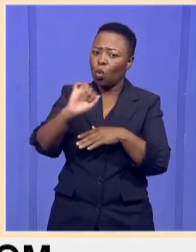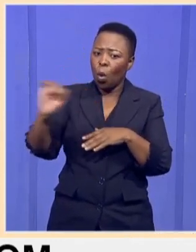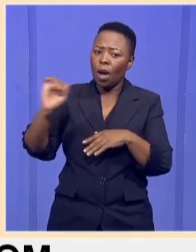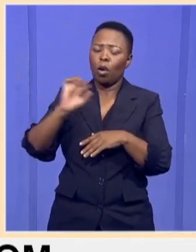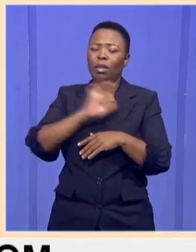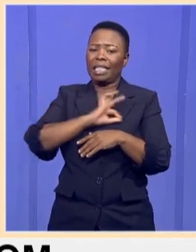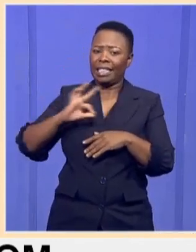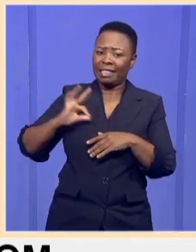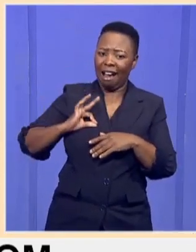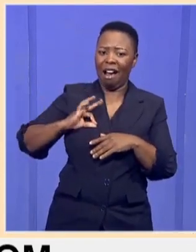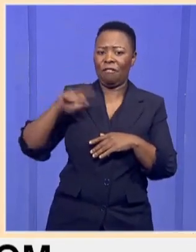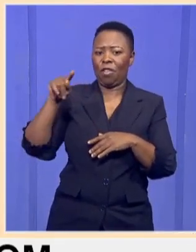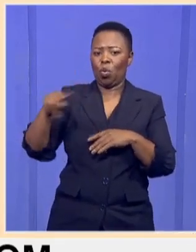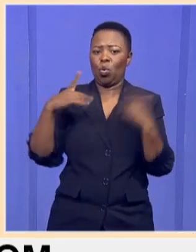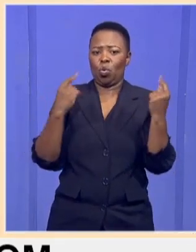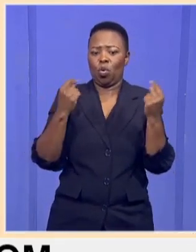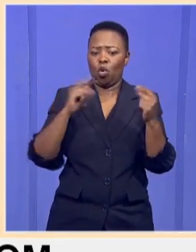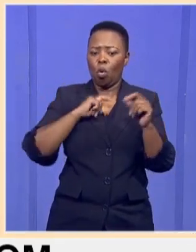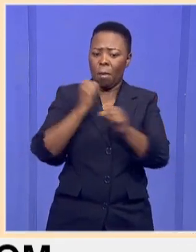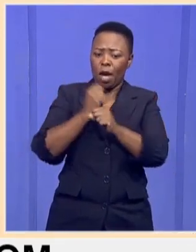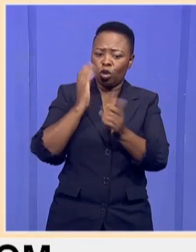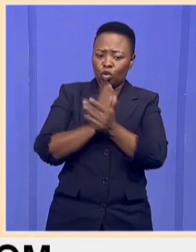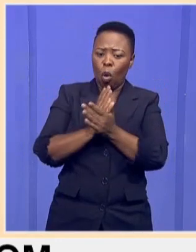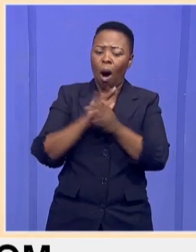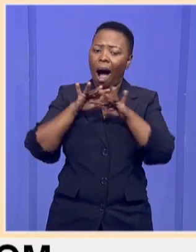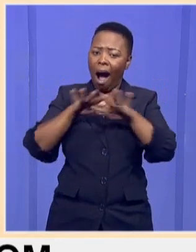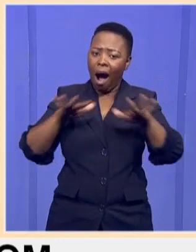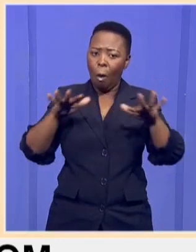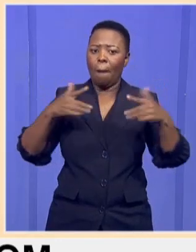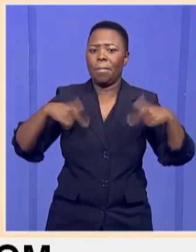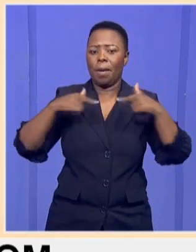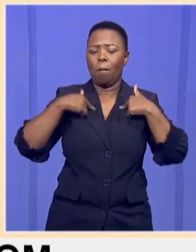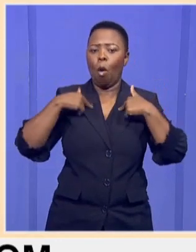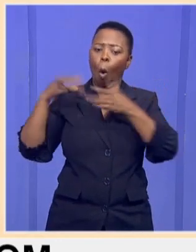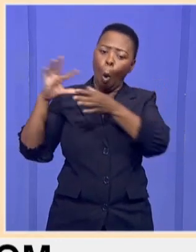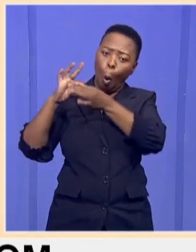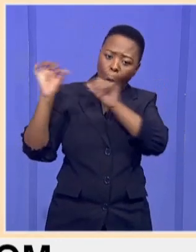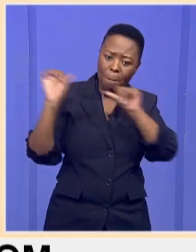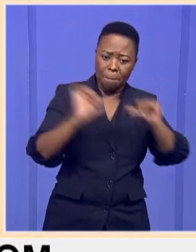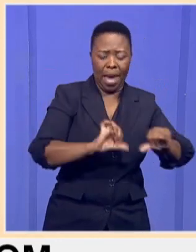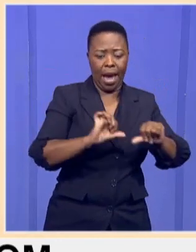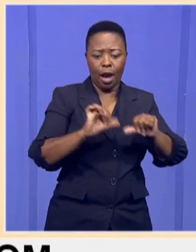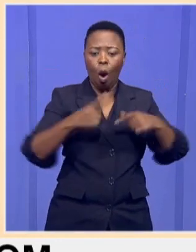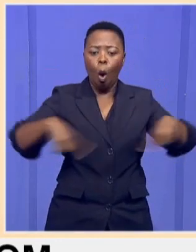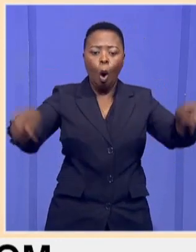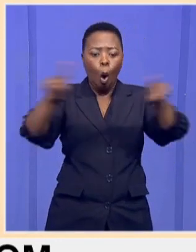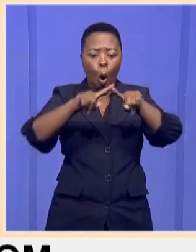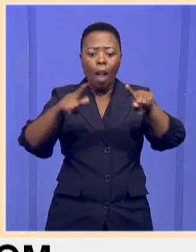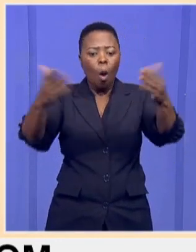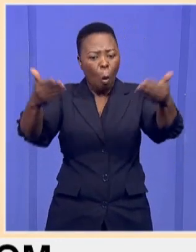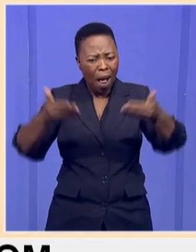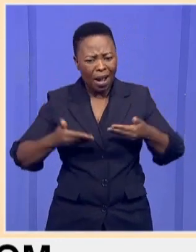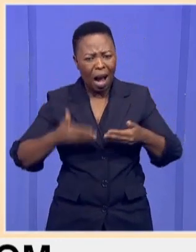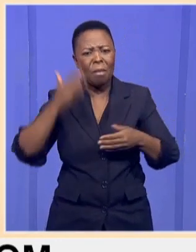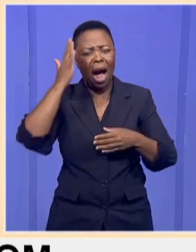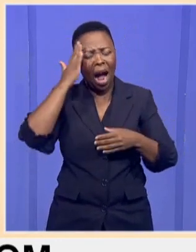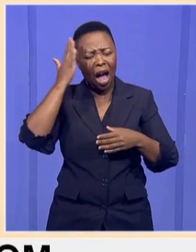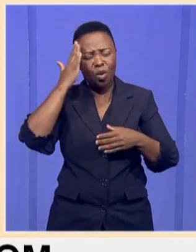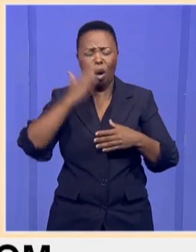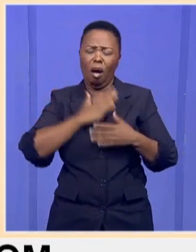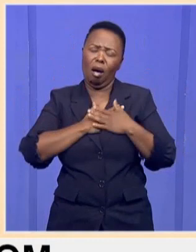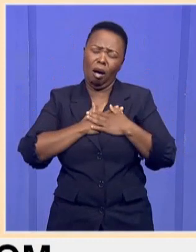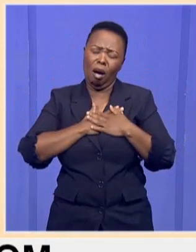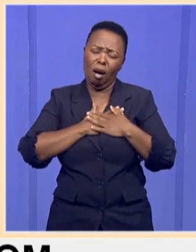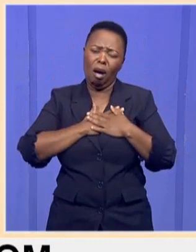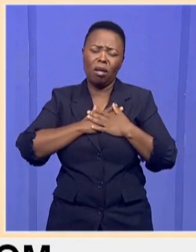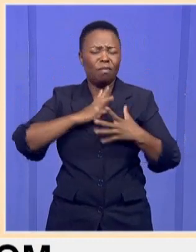to get our people back home. So really it's just to say welcome to all of you. I know it's very traumatic. I